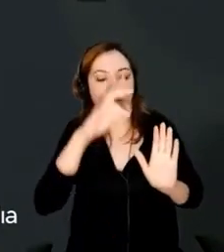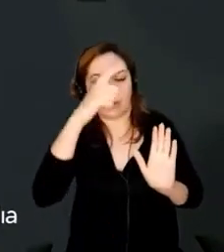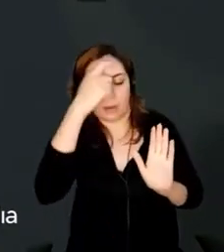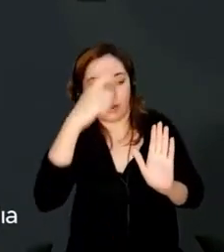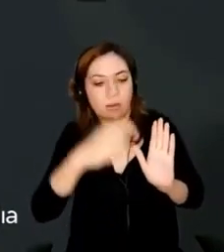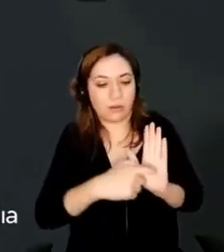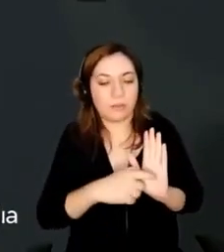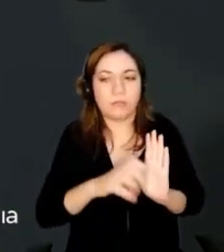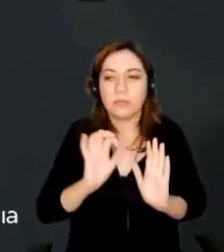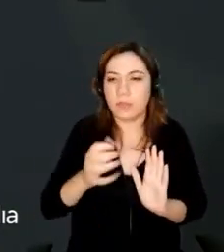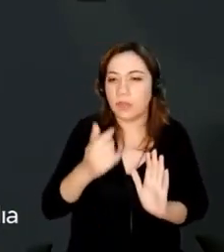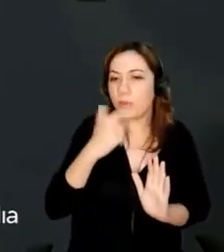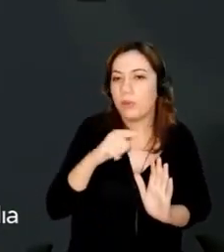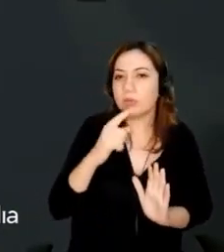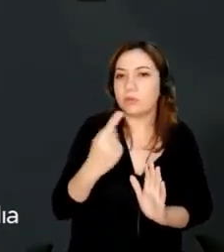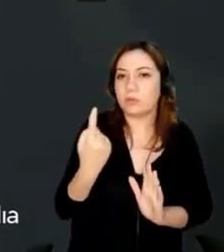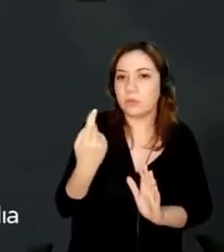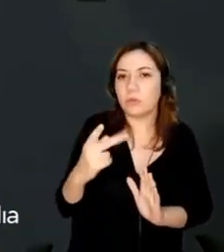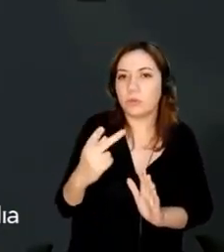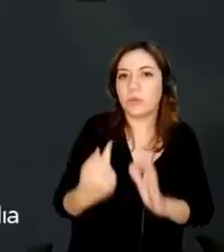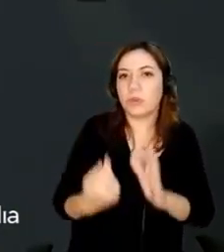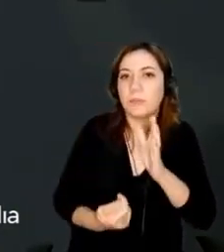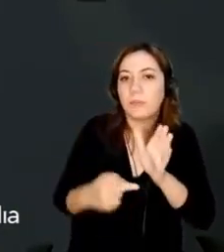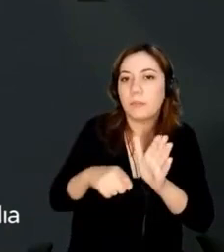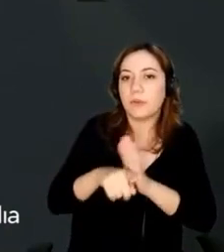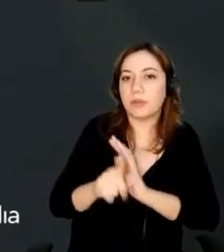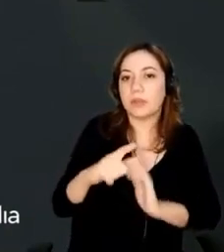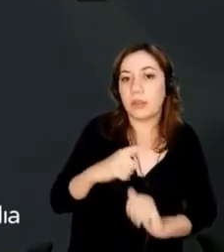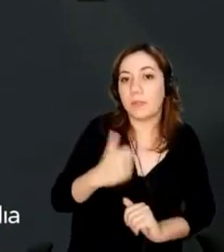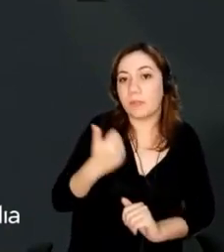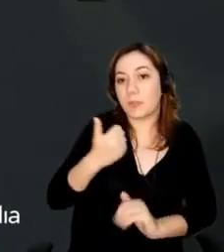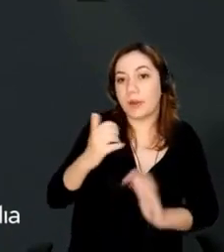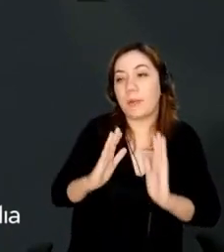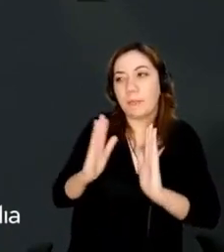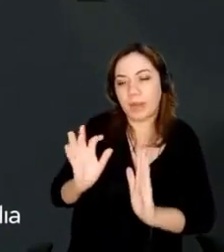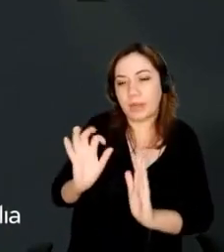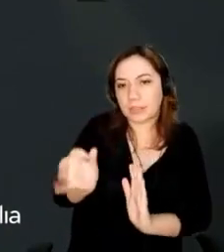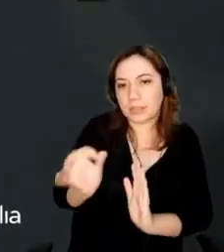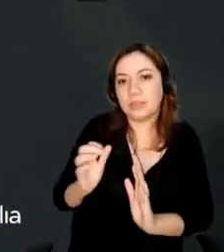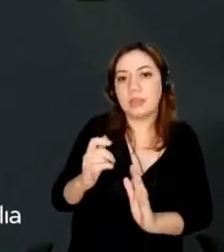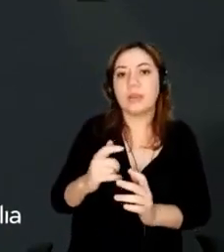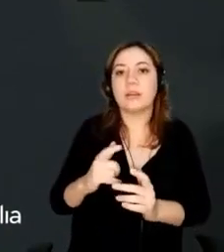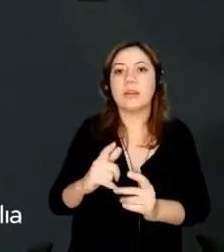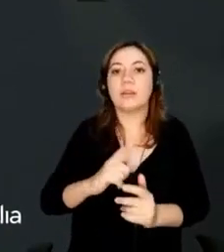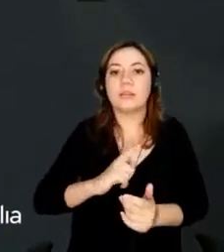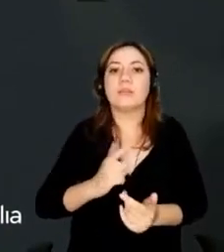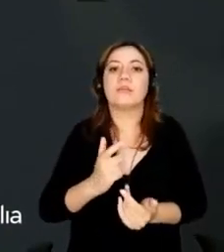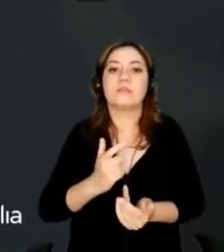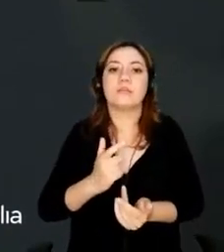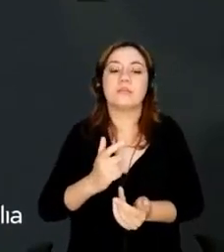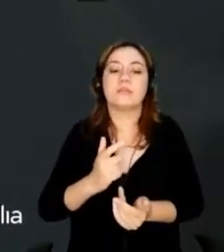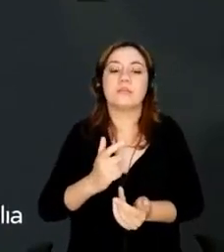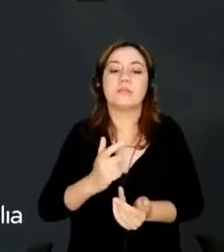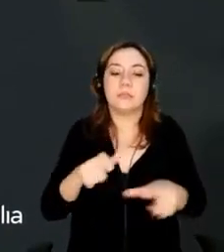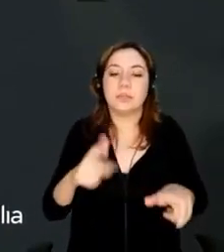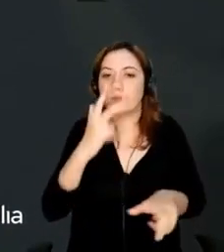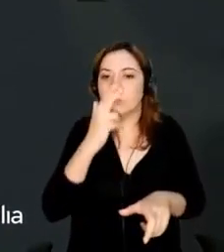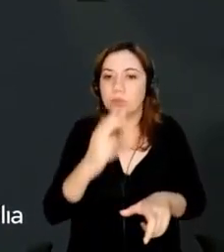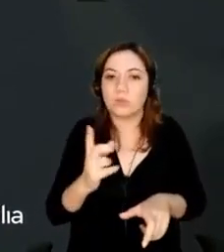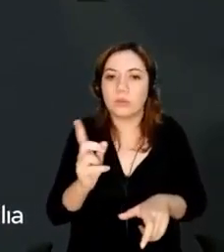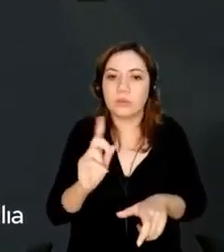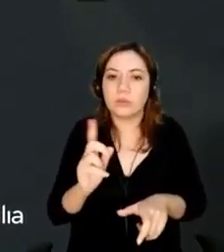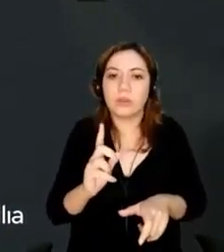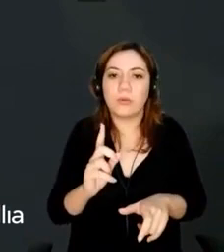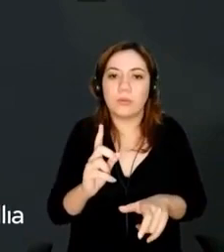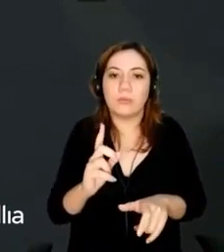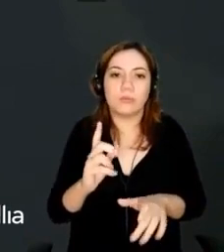part is start, right? I mean, and so for those that maybe haven't really, you know, embark down the path. I mean, it's obviously there's